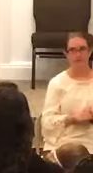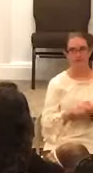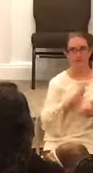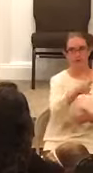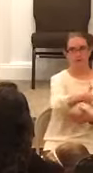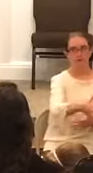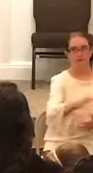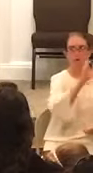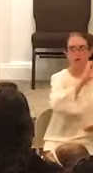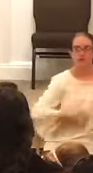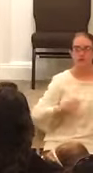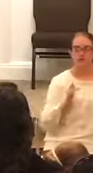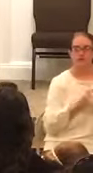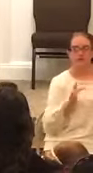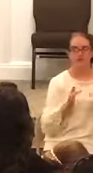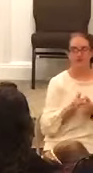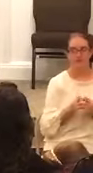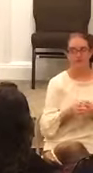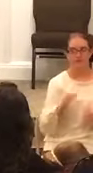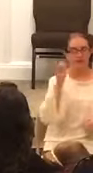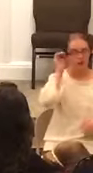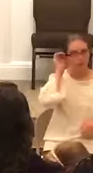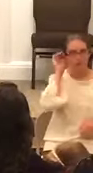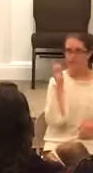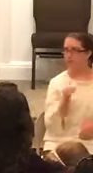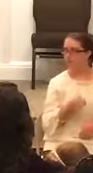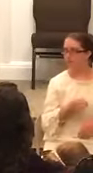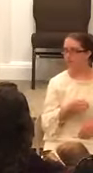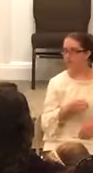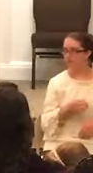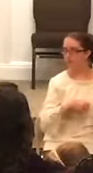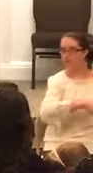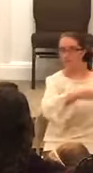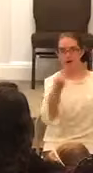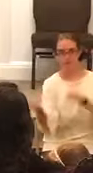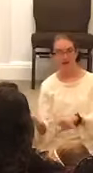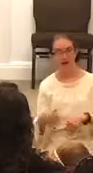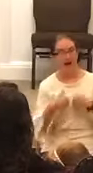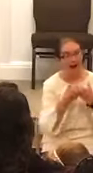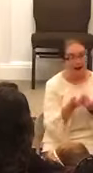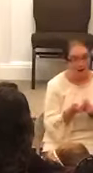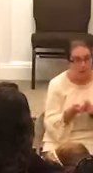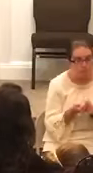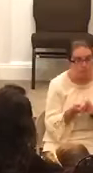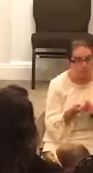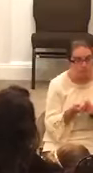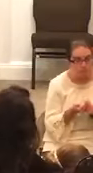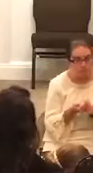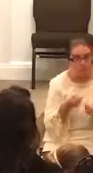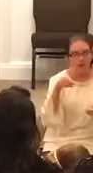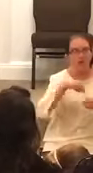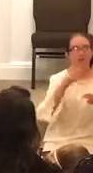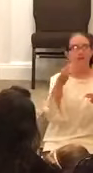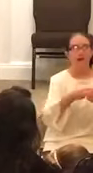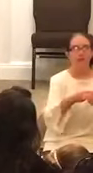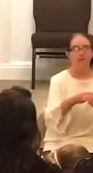him, that is, on Christ Jesus. When they heard this, look at this. They were baptized, how? In the